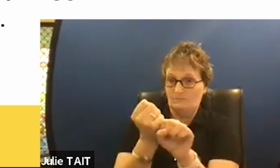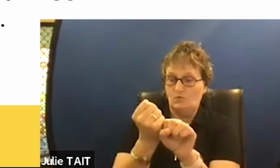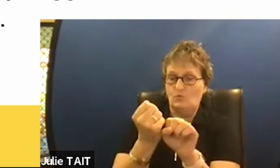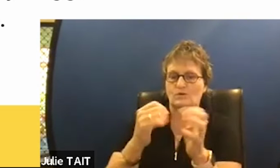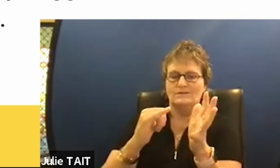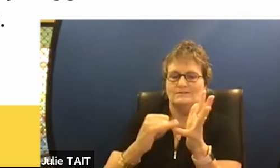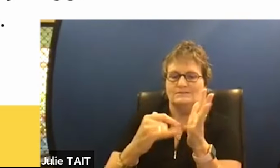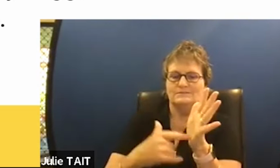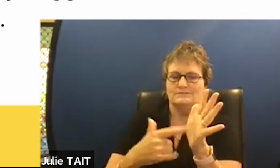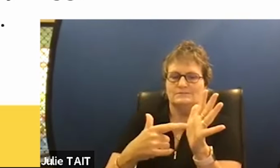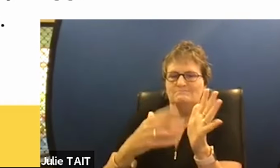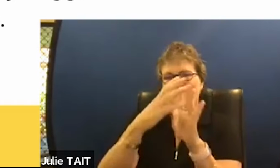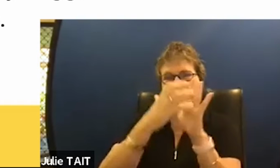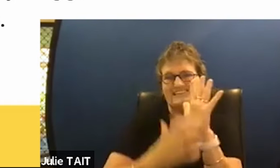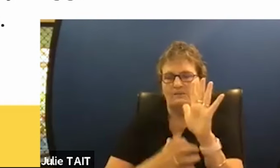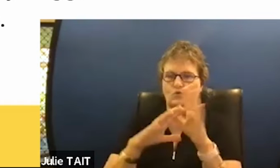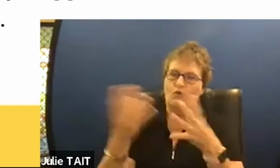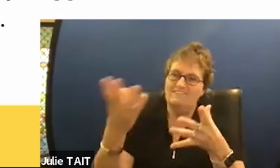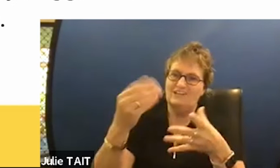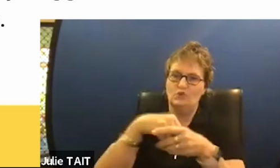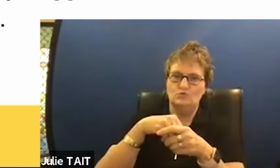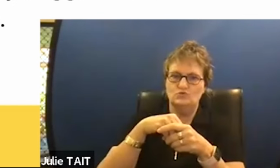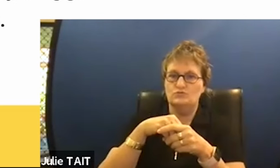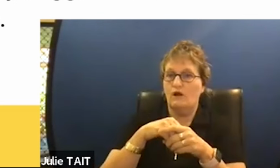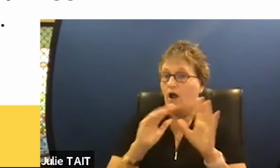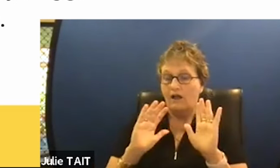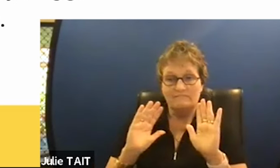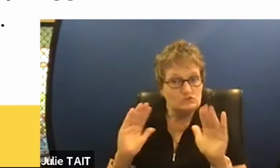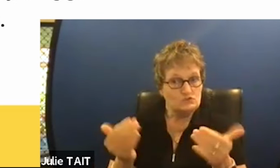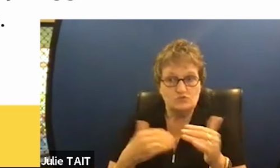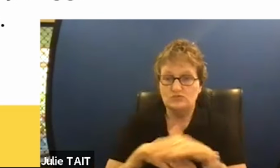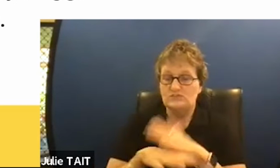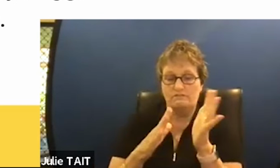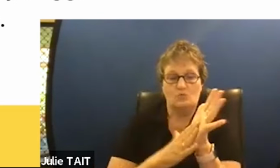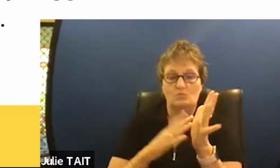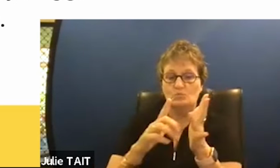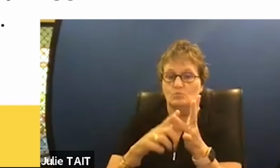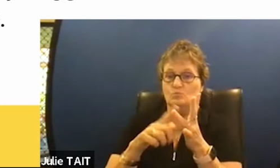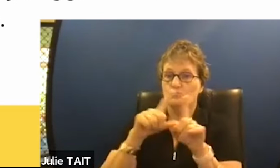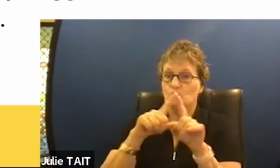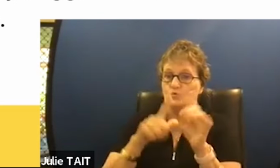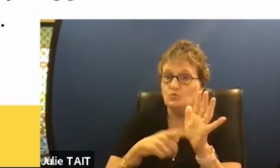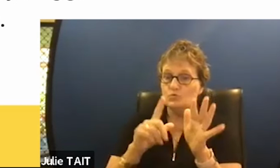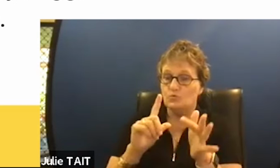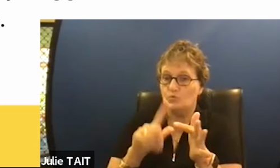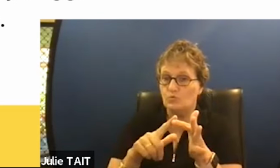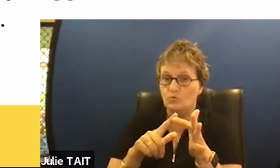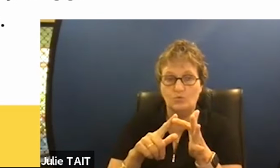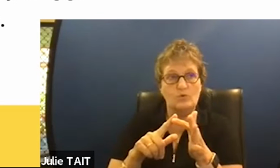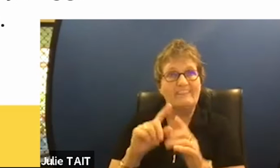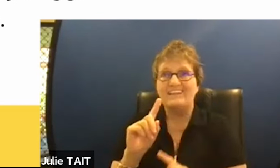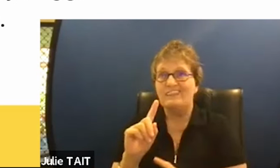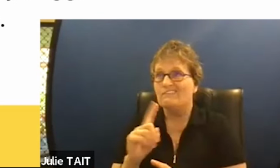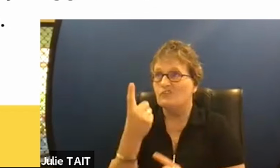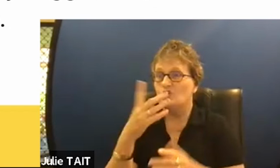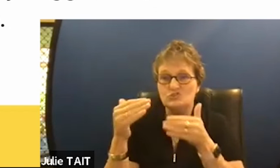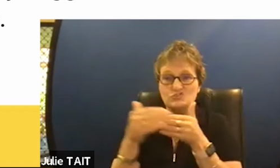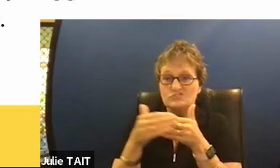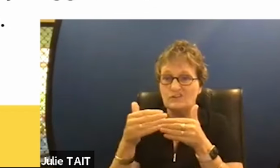I've started introducing in all my Moodle sites in one of the first slides